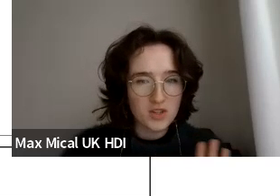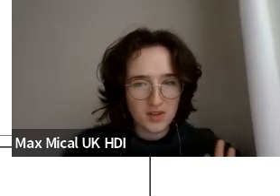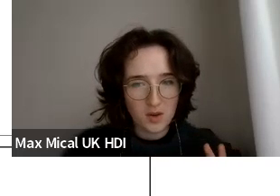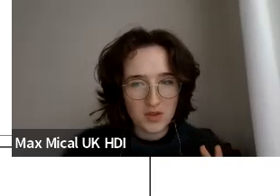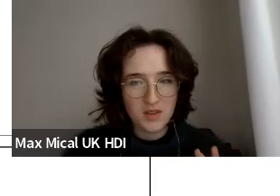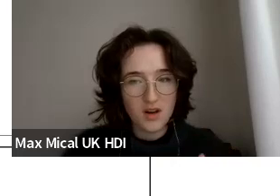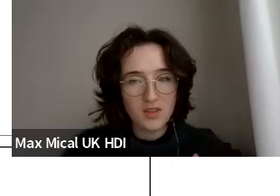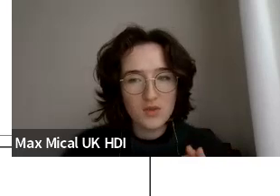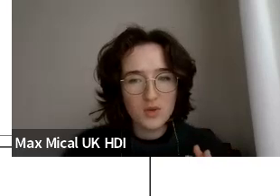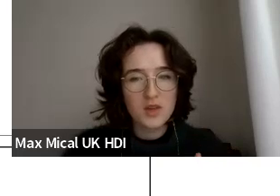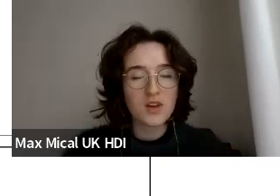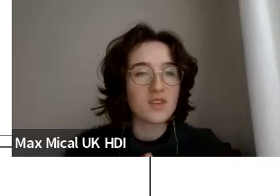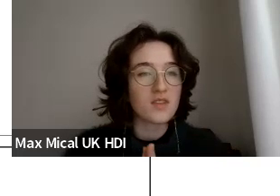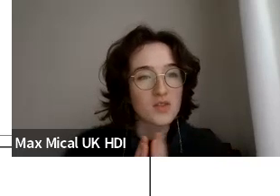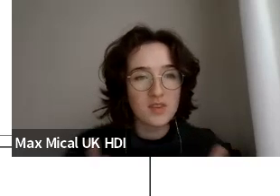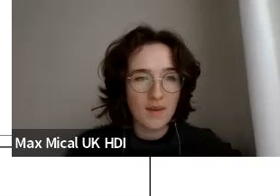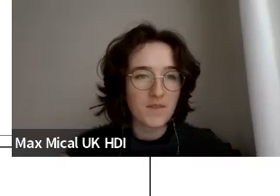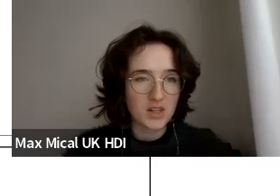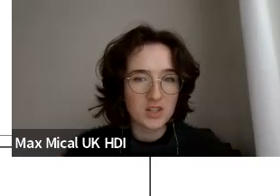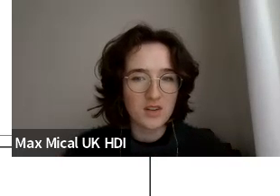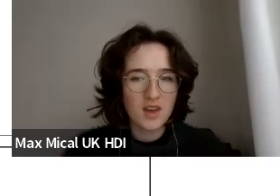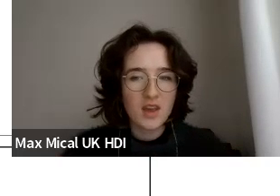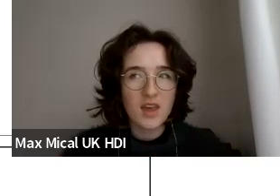we have a picture of a compass on this tool because it serves the